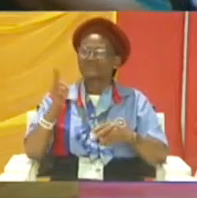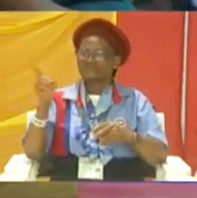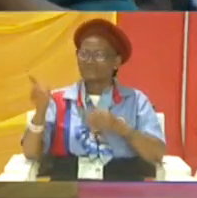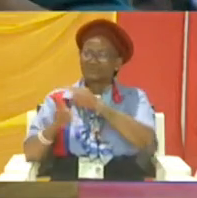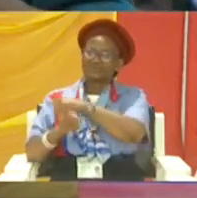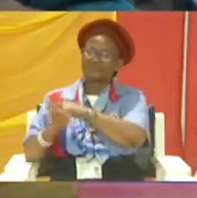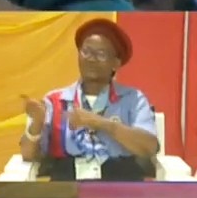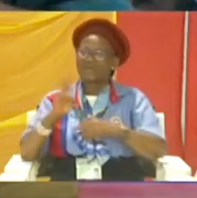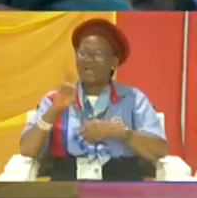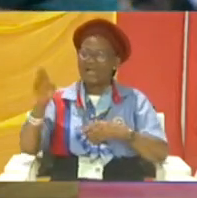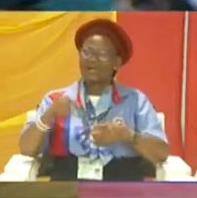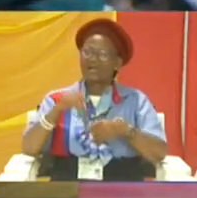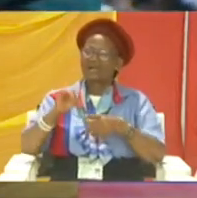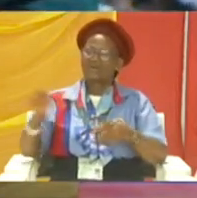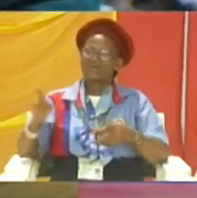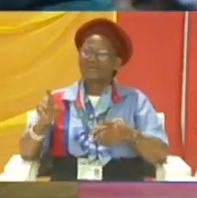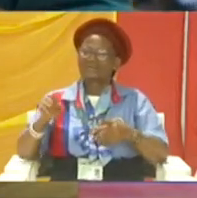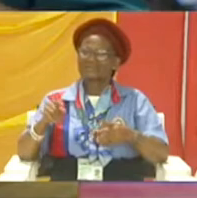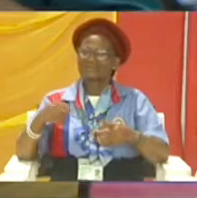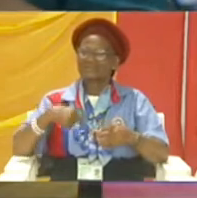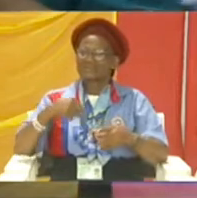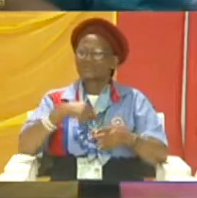need to fortify